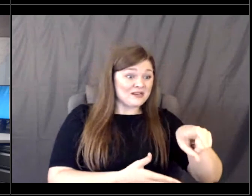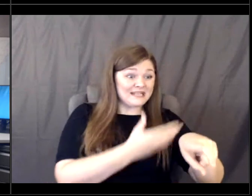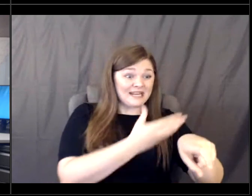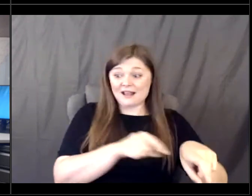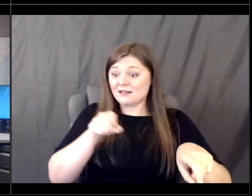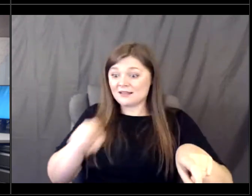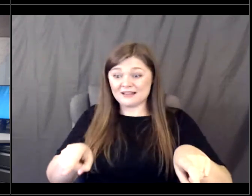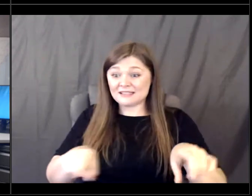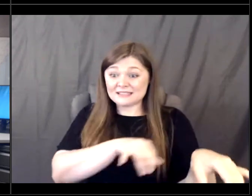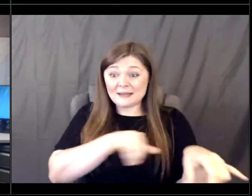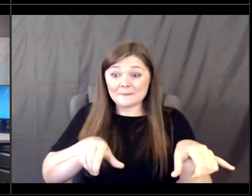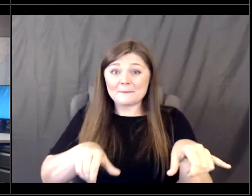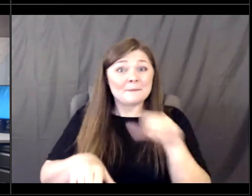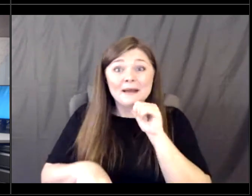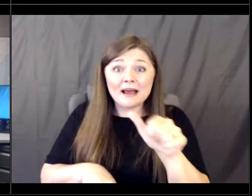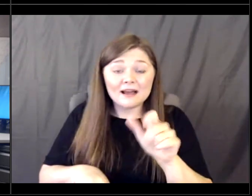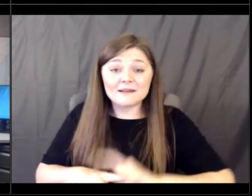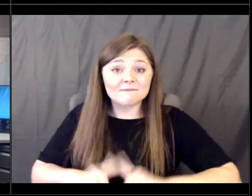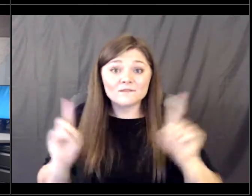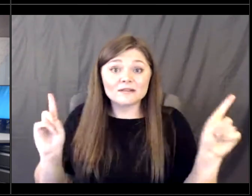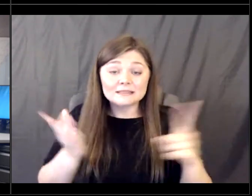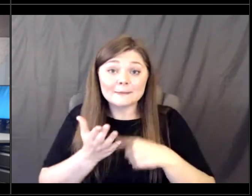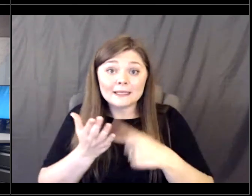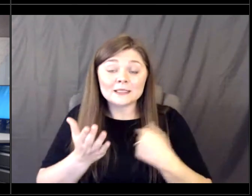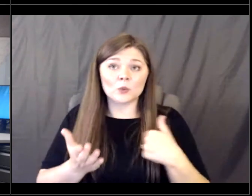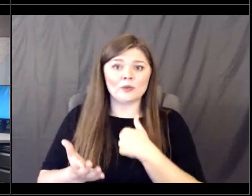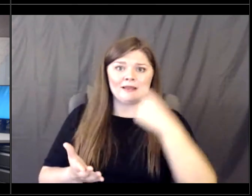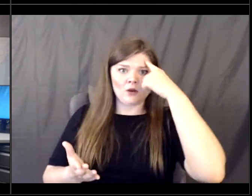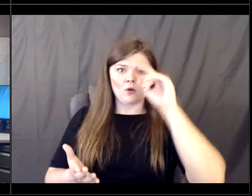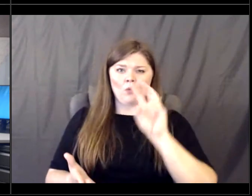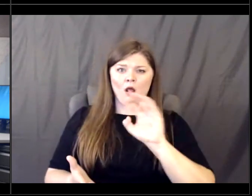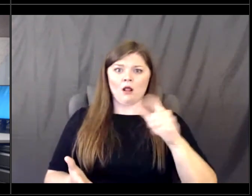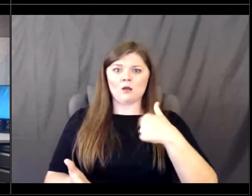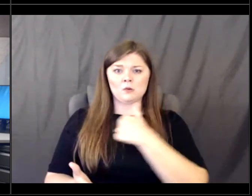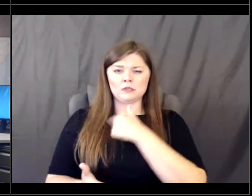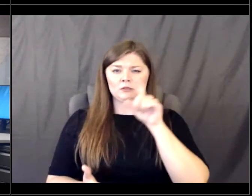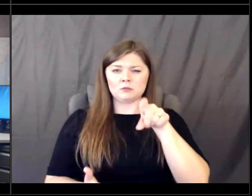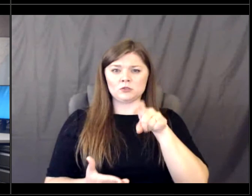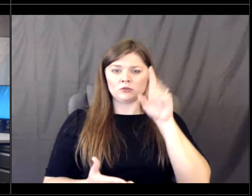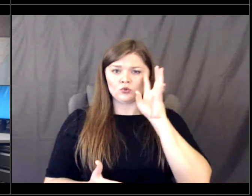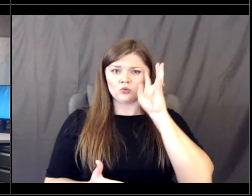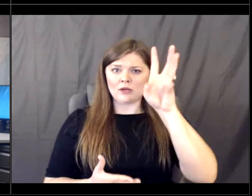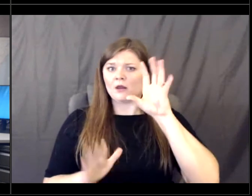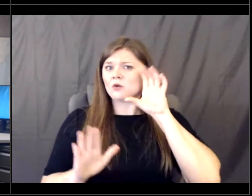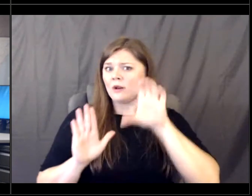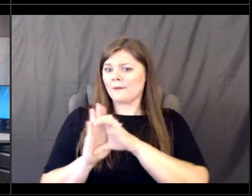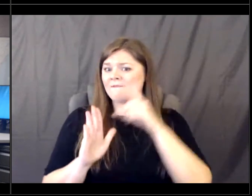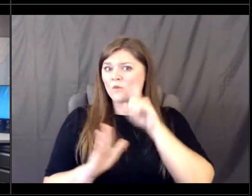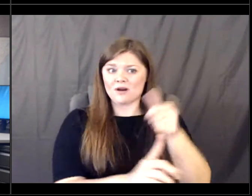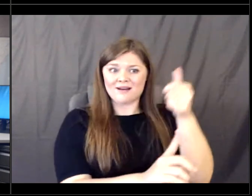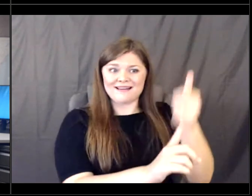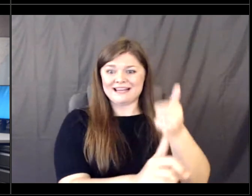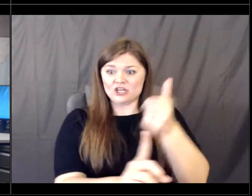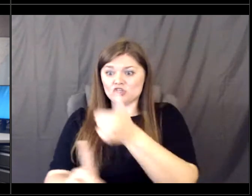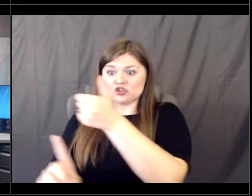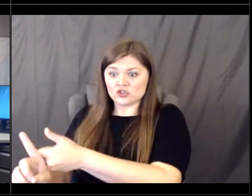another. And so the question becomes, well, are we supposed to create a graphic or a solution for each and every